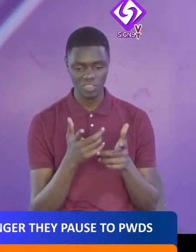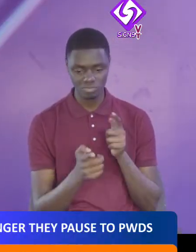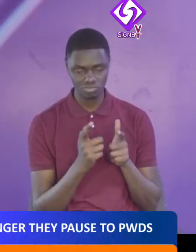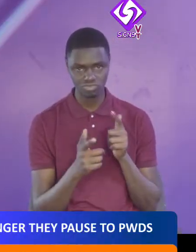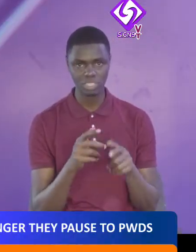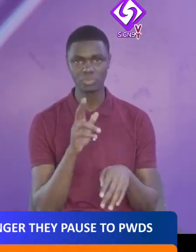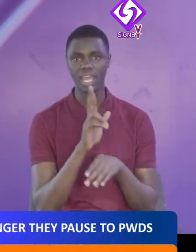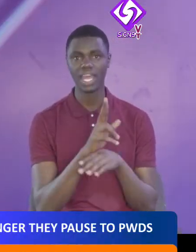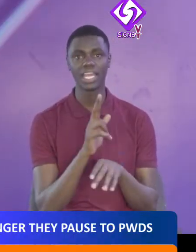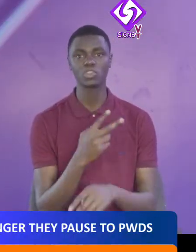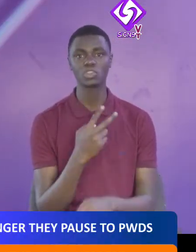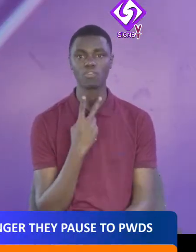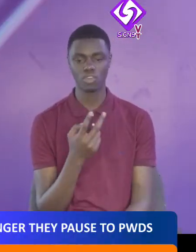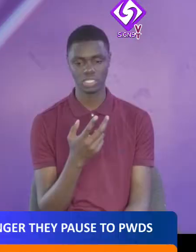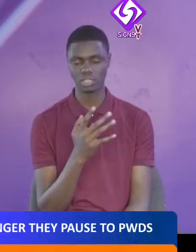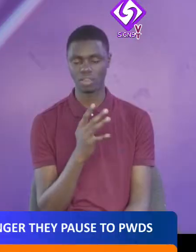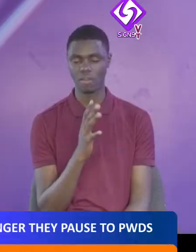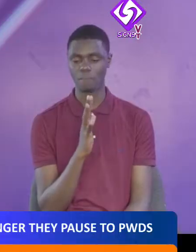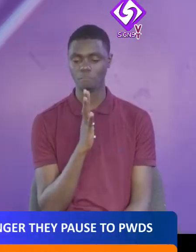voice.